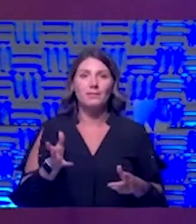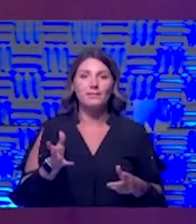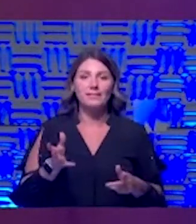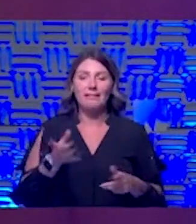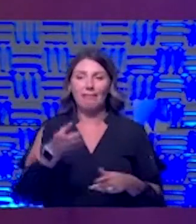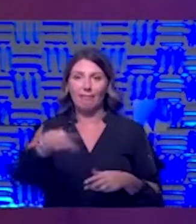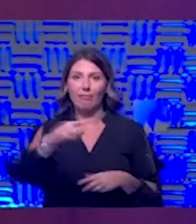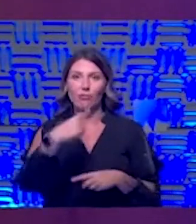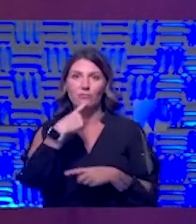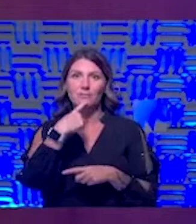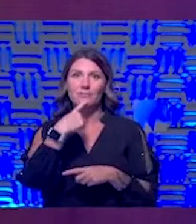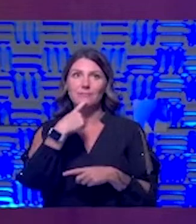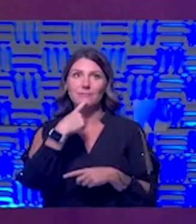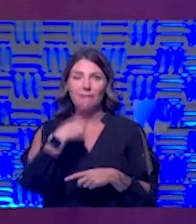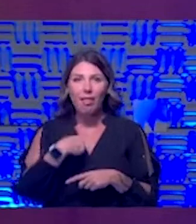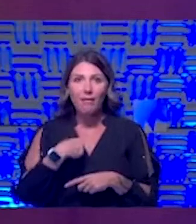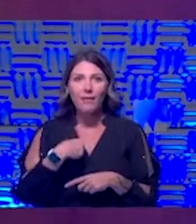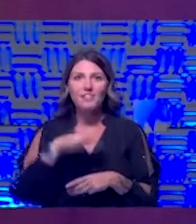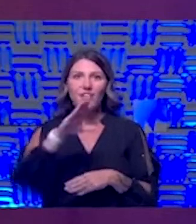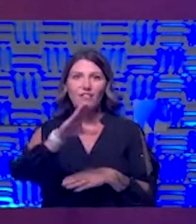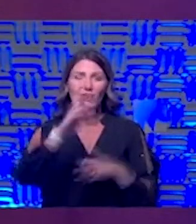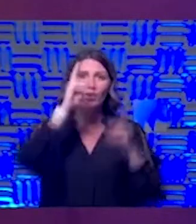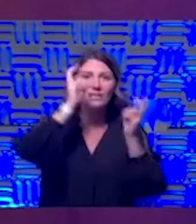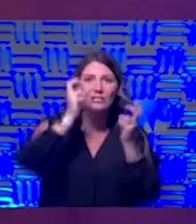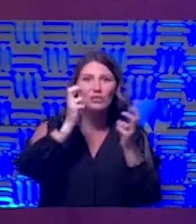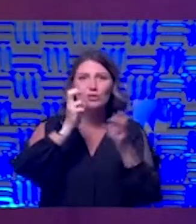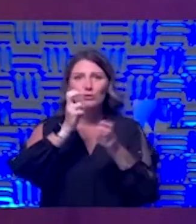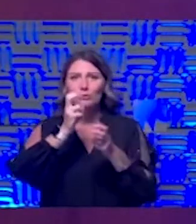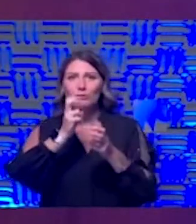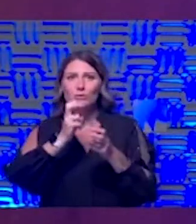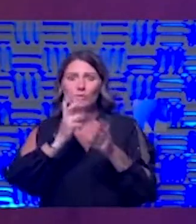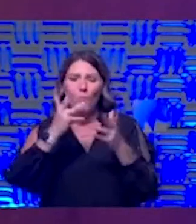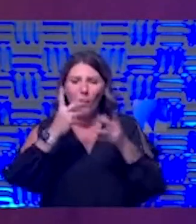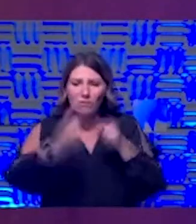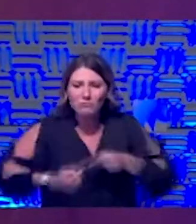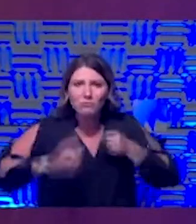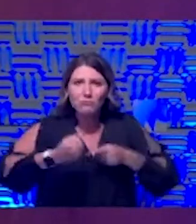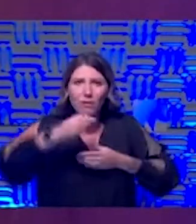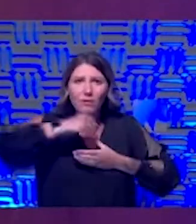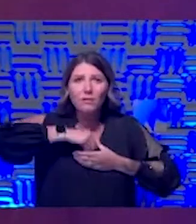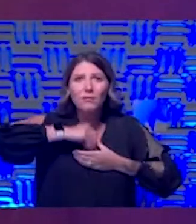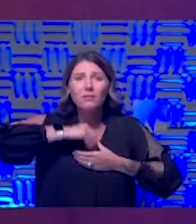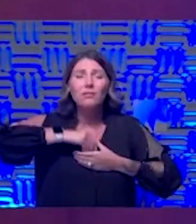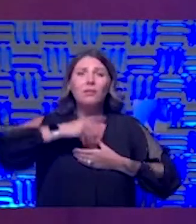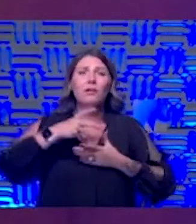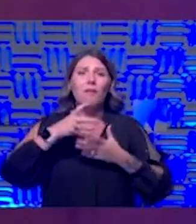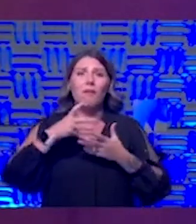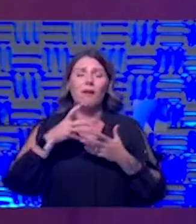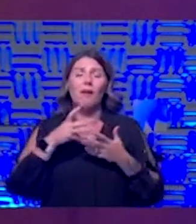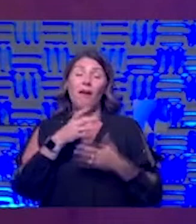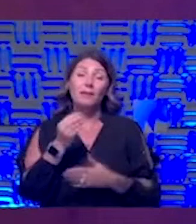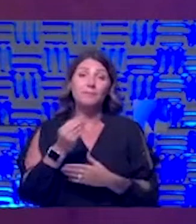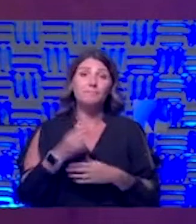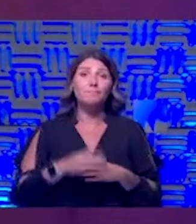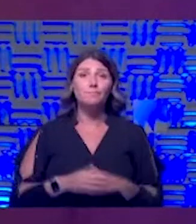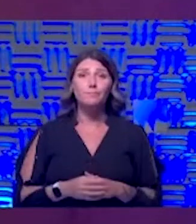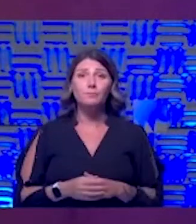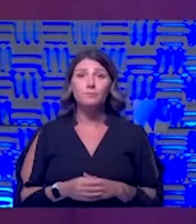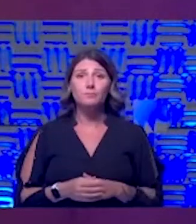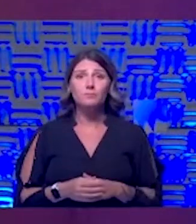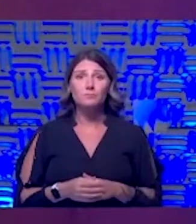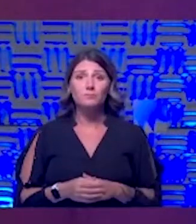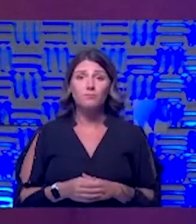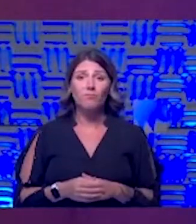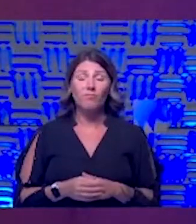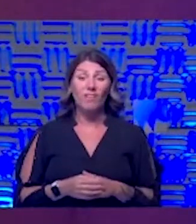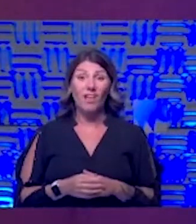telling their hardships, their issues that they're having, how much they're struggling with this. And to be able